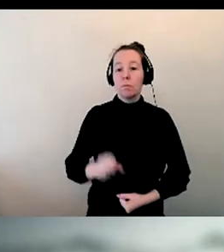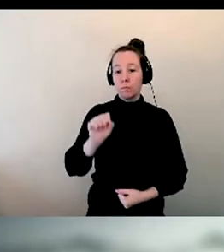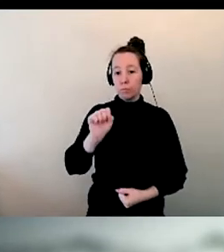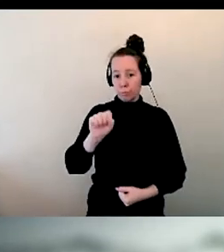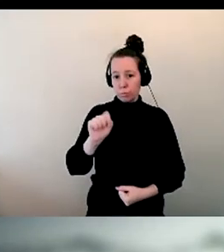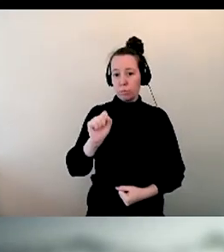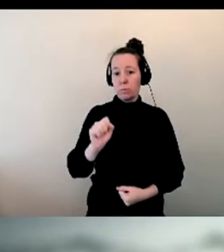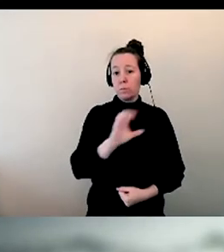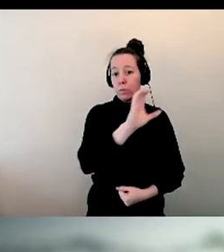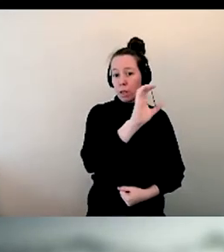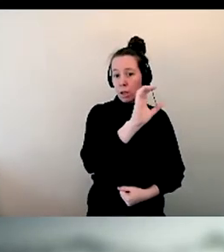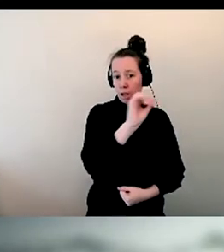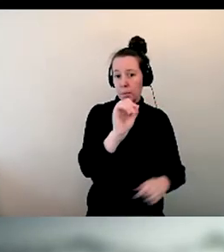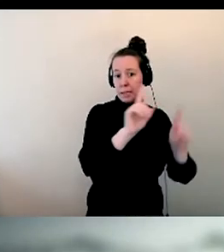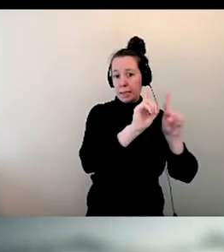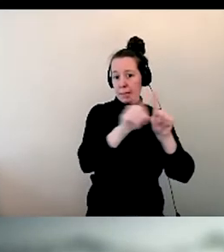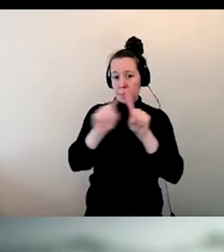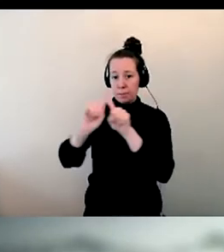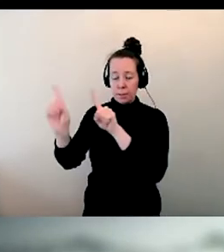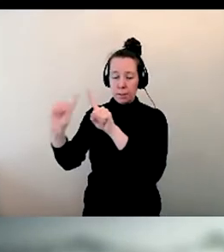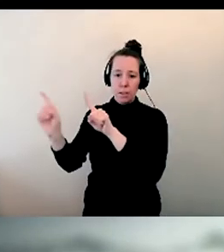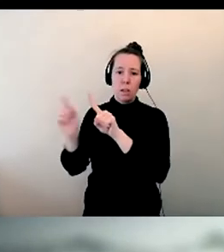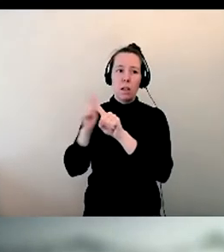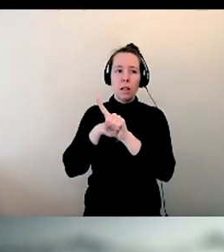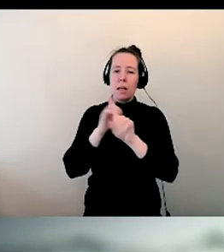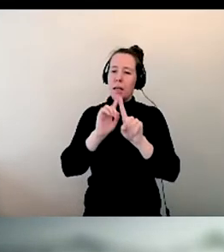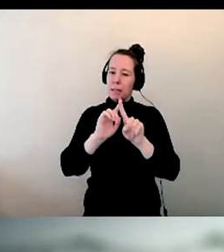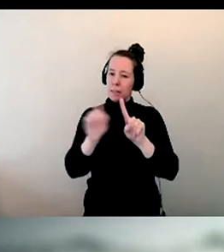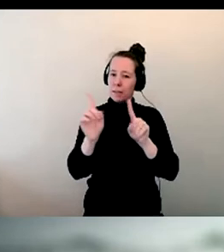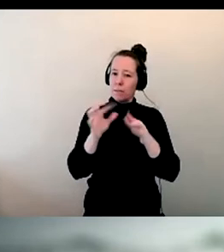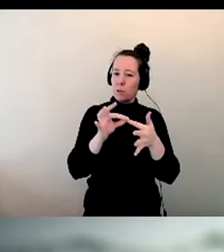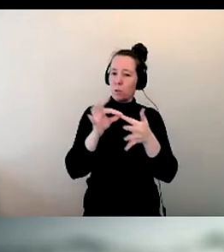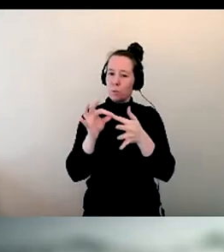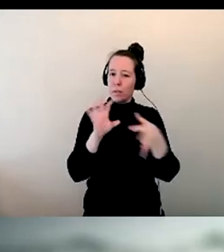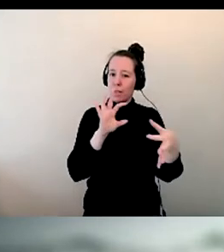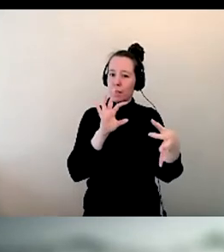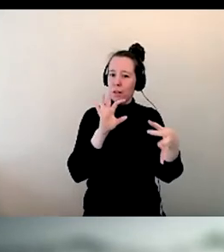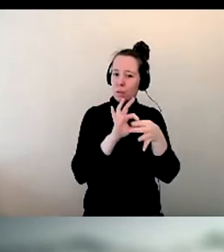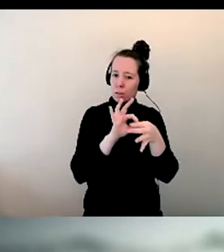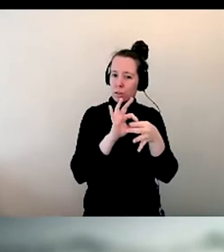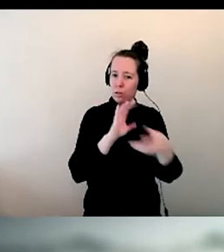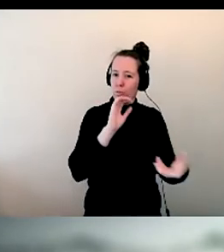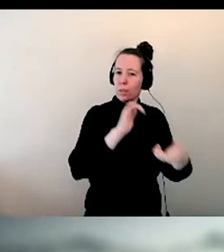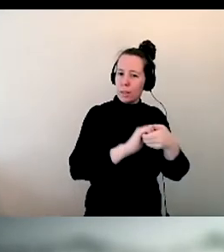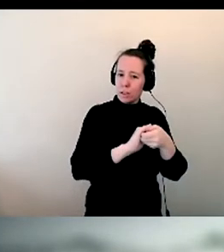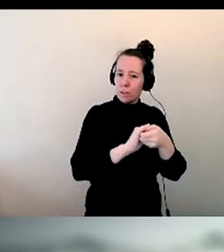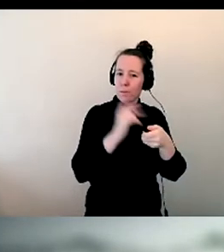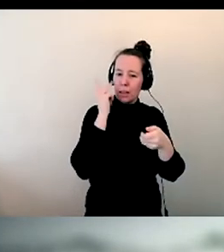has its own relationship with influencers and their outreach programs. It does differ. I